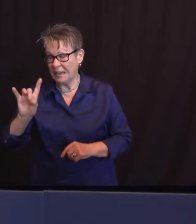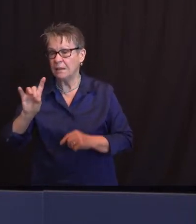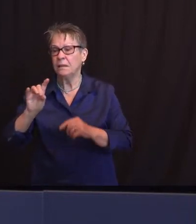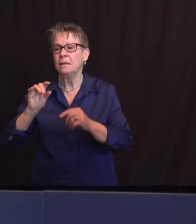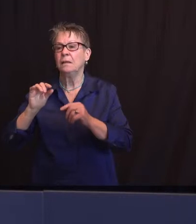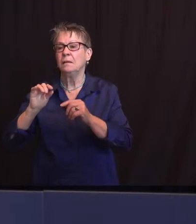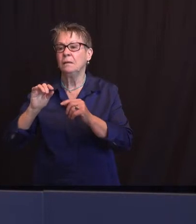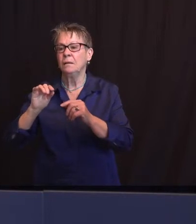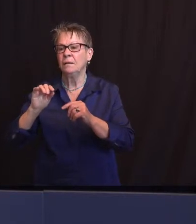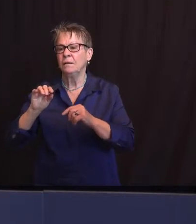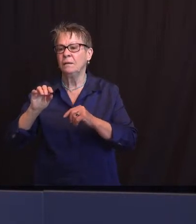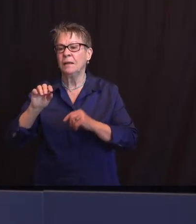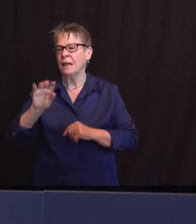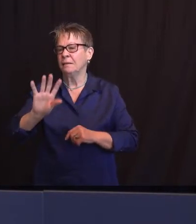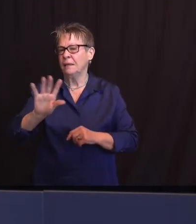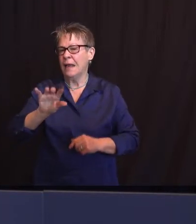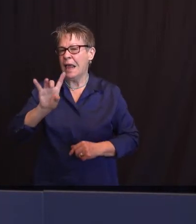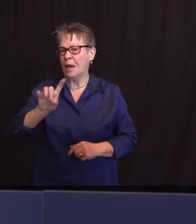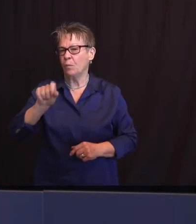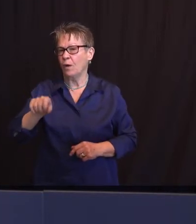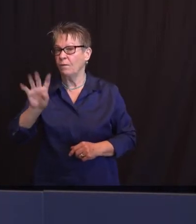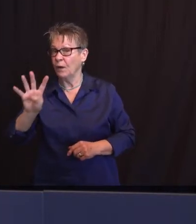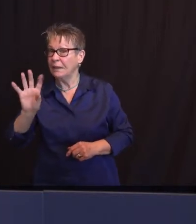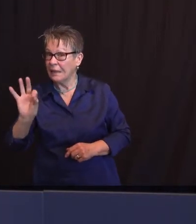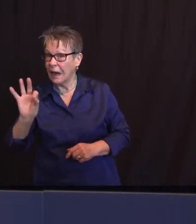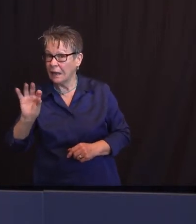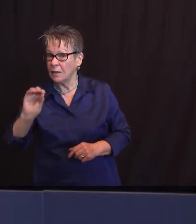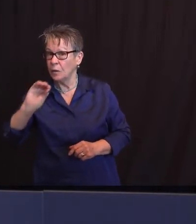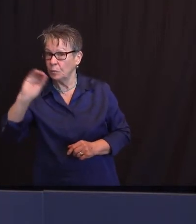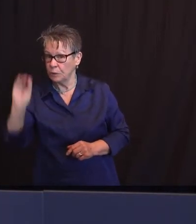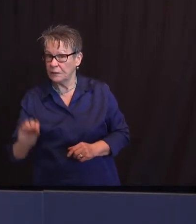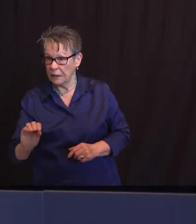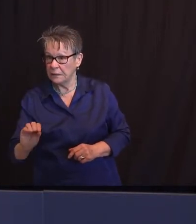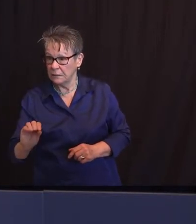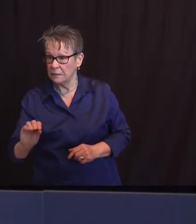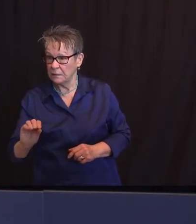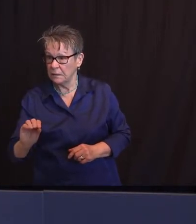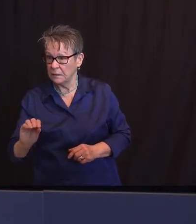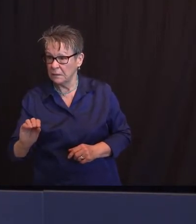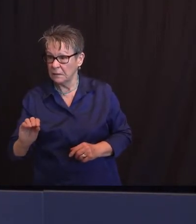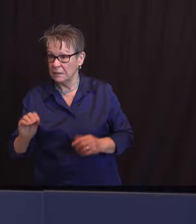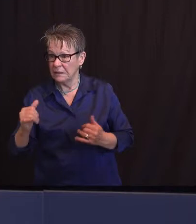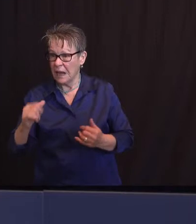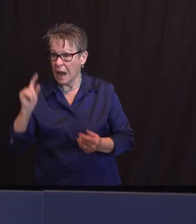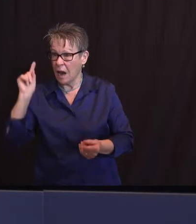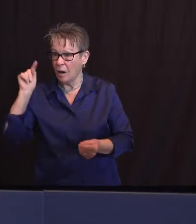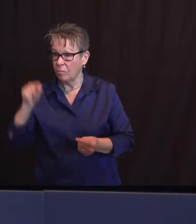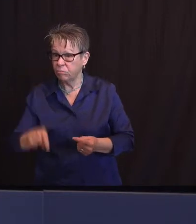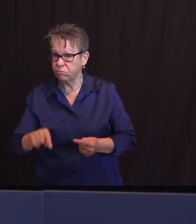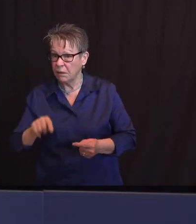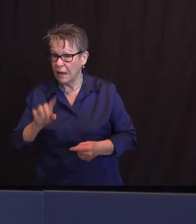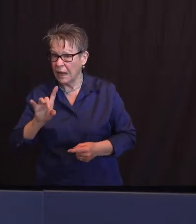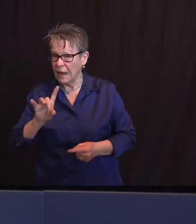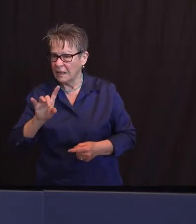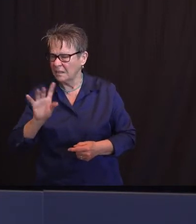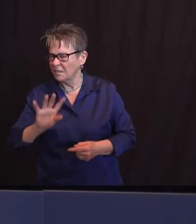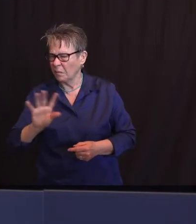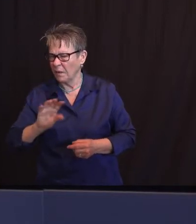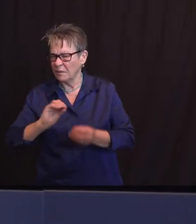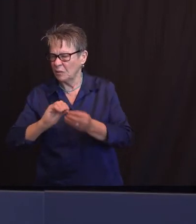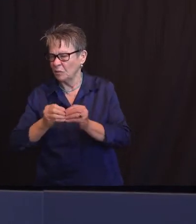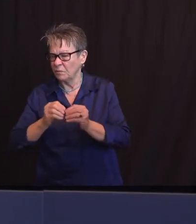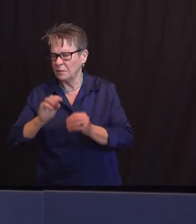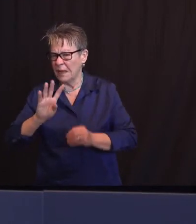8.49, and the southern 9.01. So that concludes my daily report. Stay safe, continue to mask up,